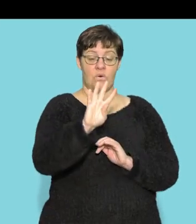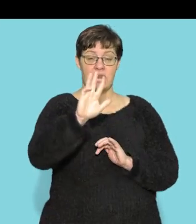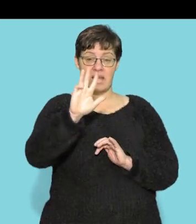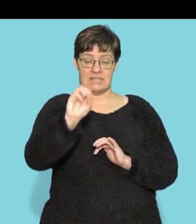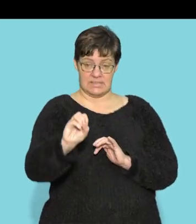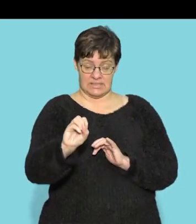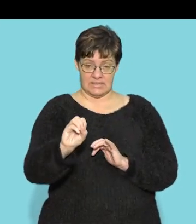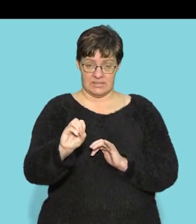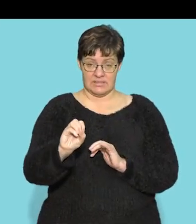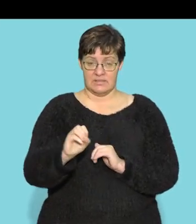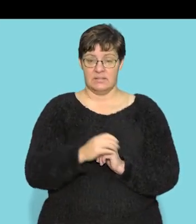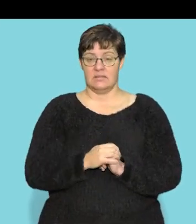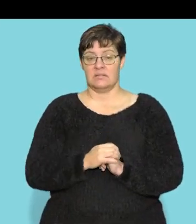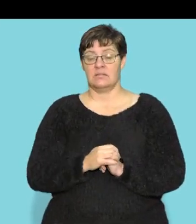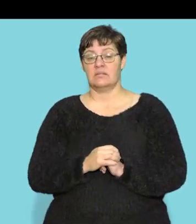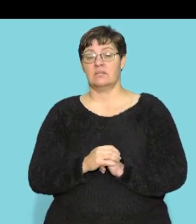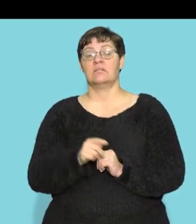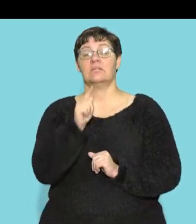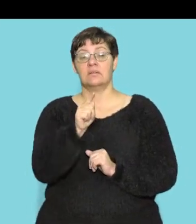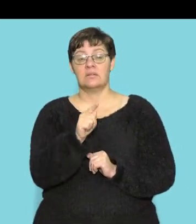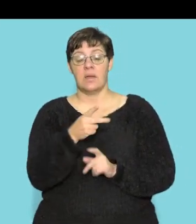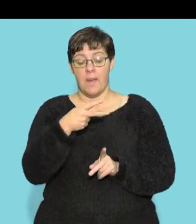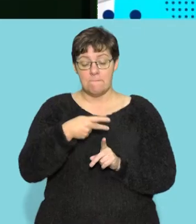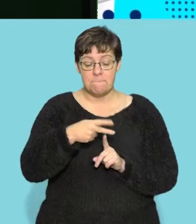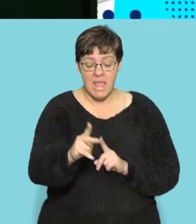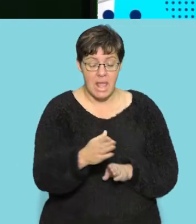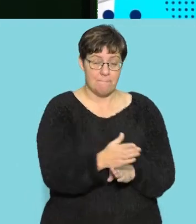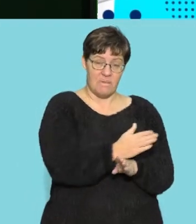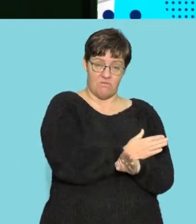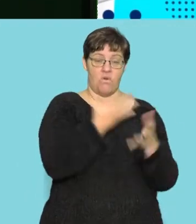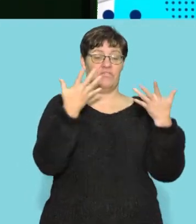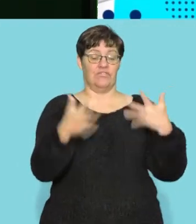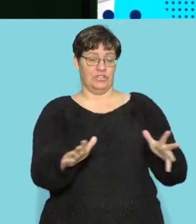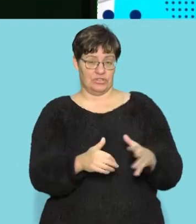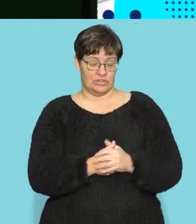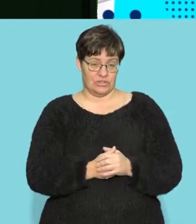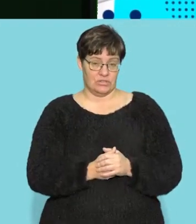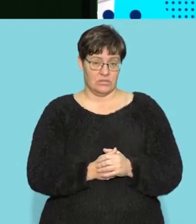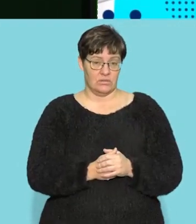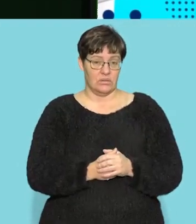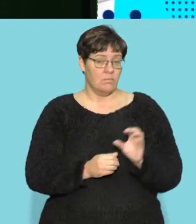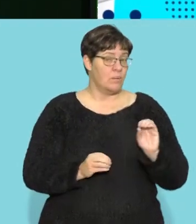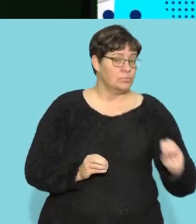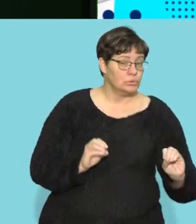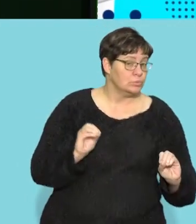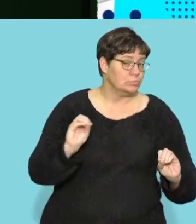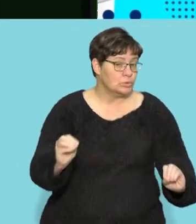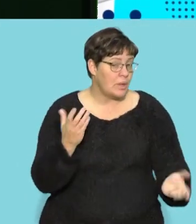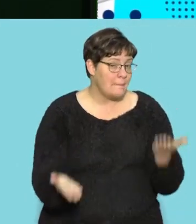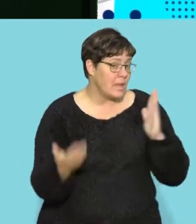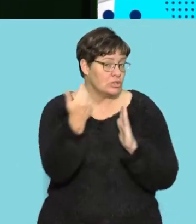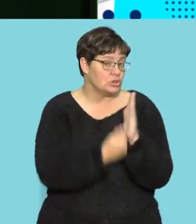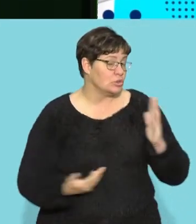Now remember, this is a prepaid expense, right? Where does it feature in my balance sheet?